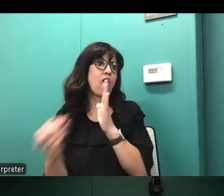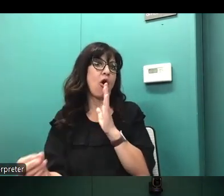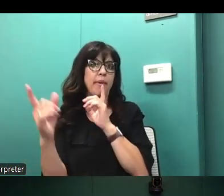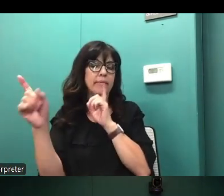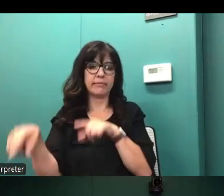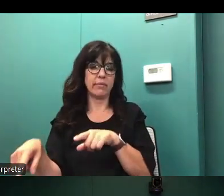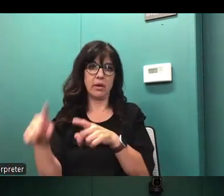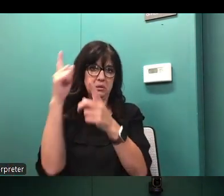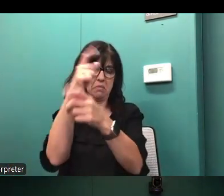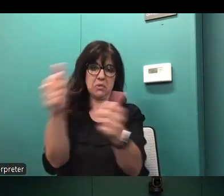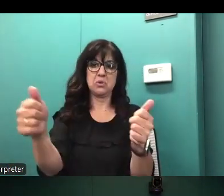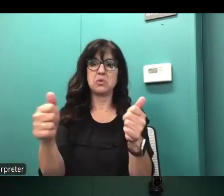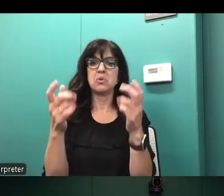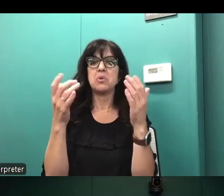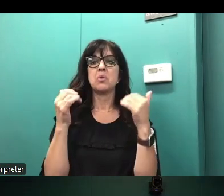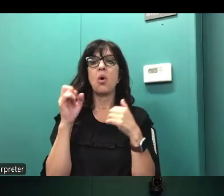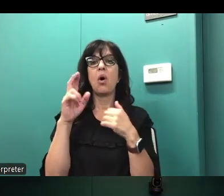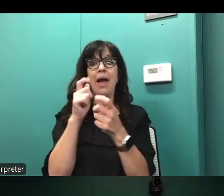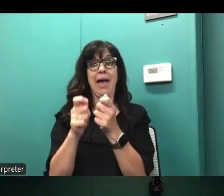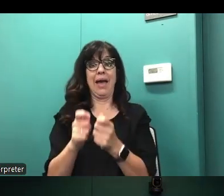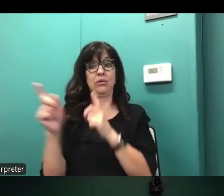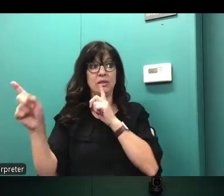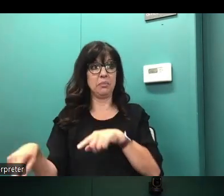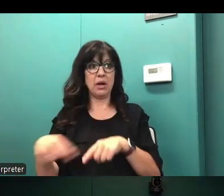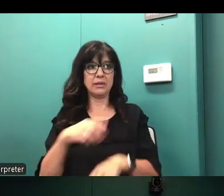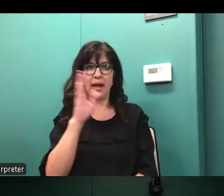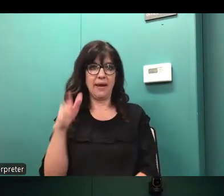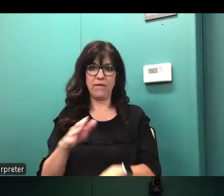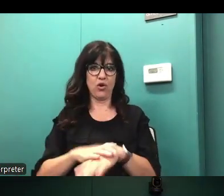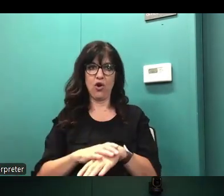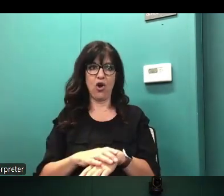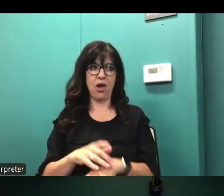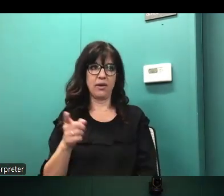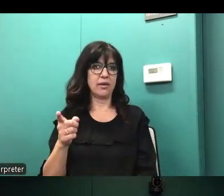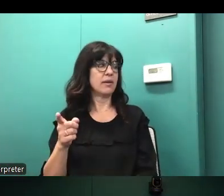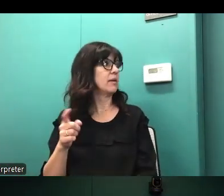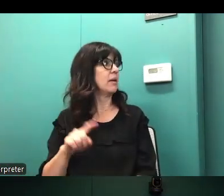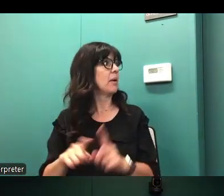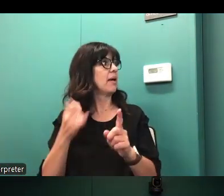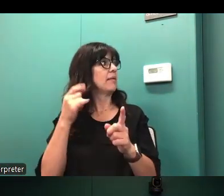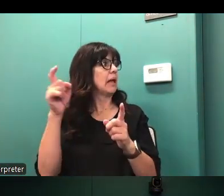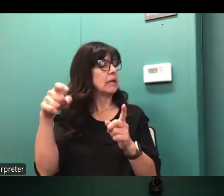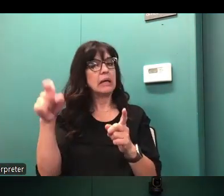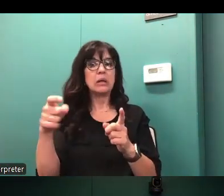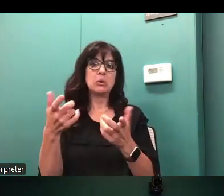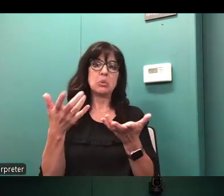or not, whatever. They can edit their responses. I never turn this one on. But if they needed to, they could.